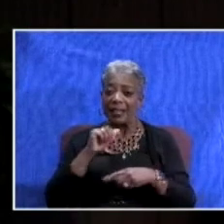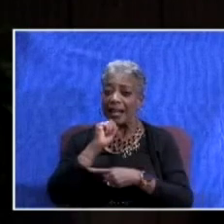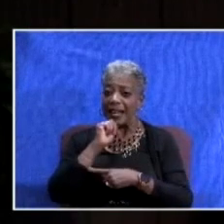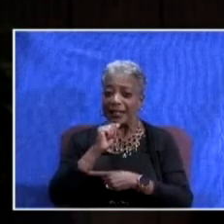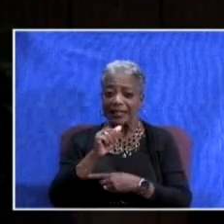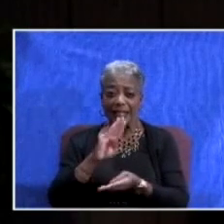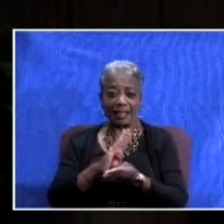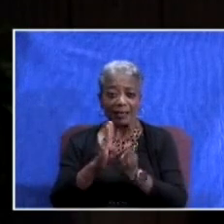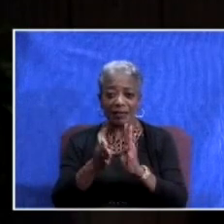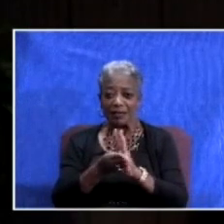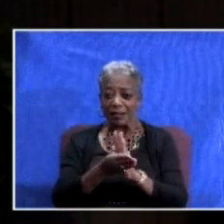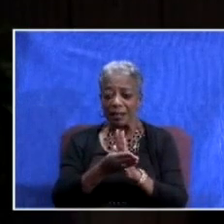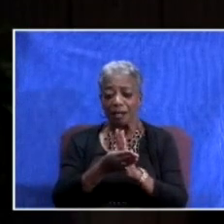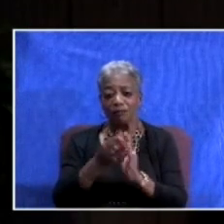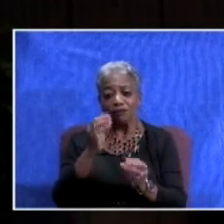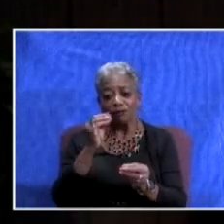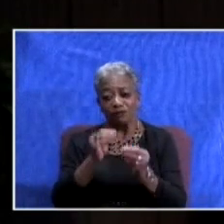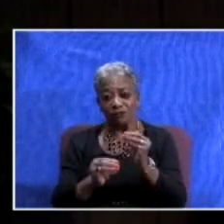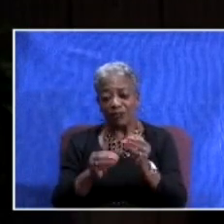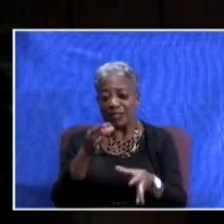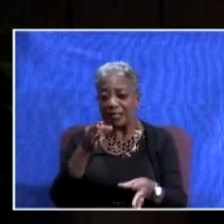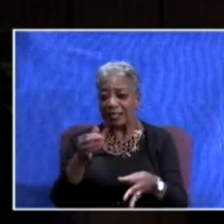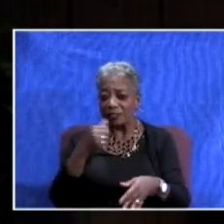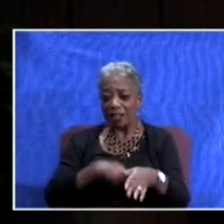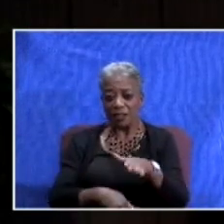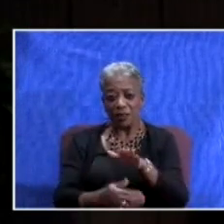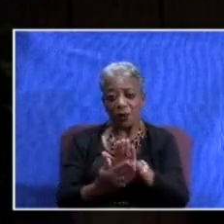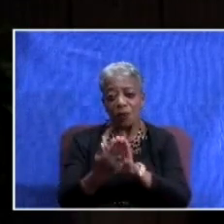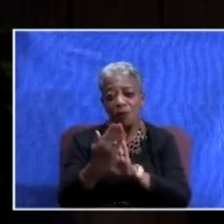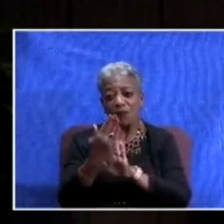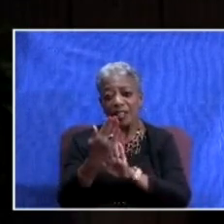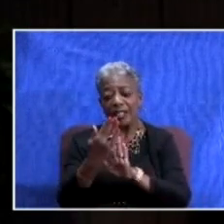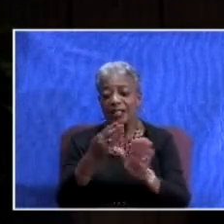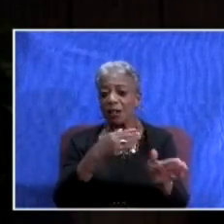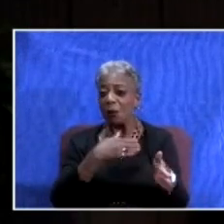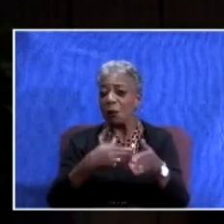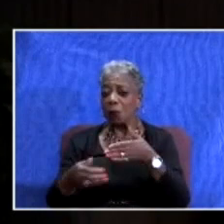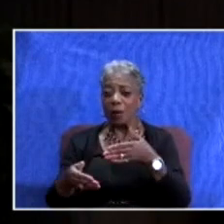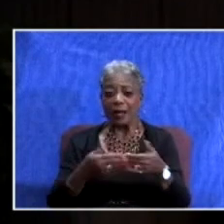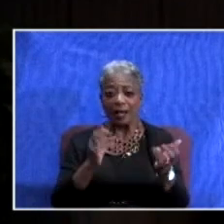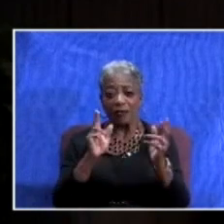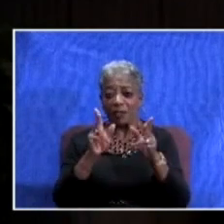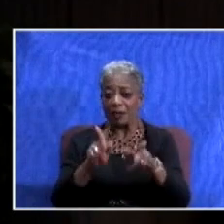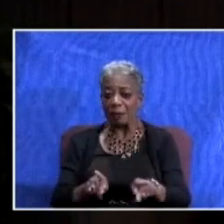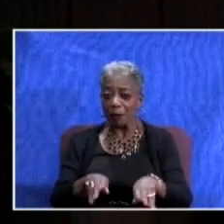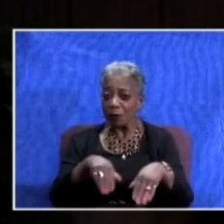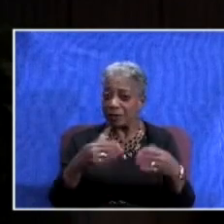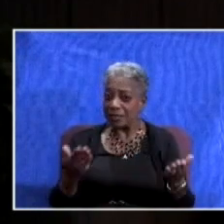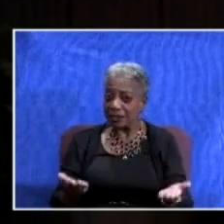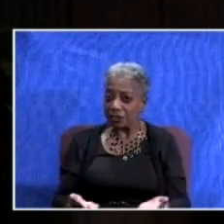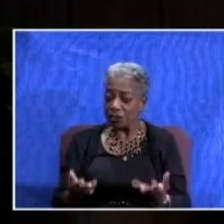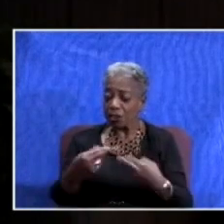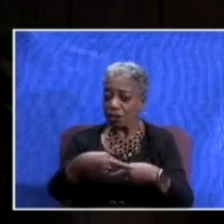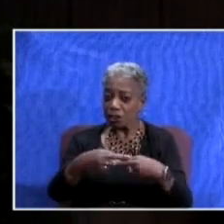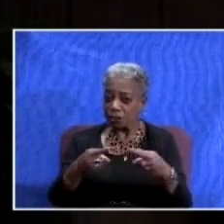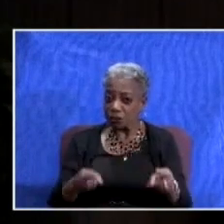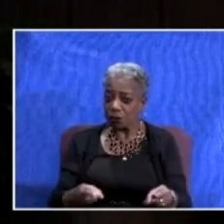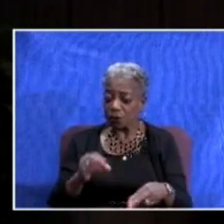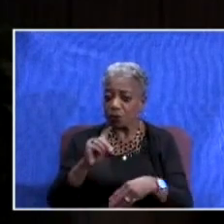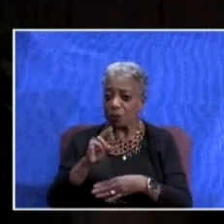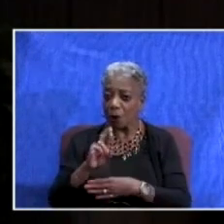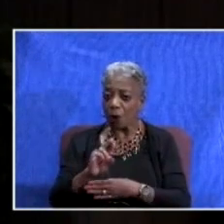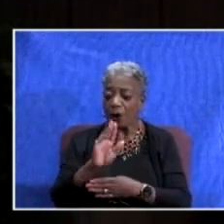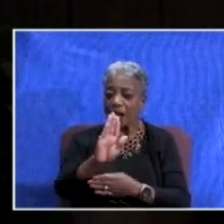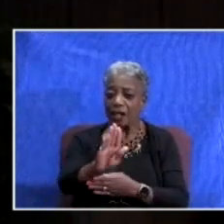it. Whoever the person may be they in this room, on campus, or in their